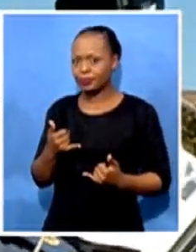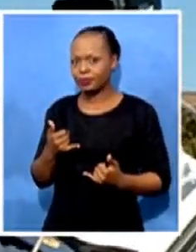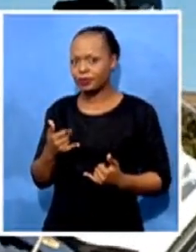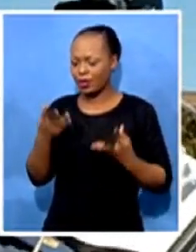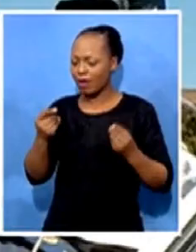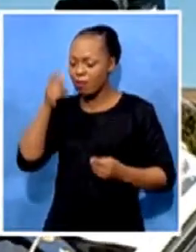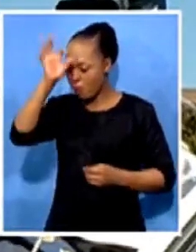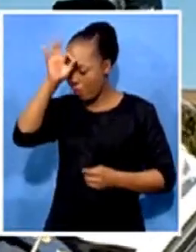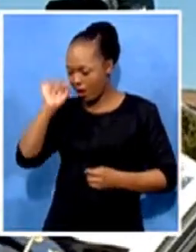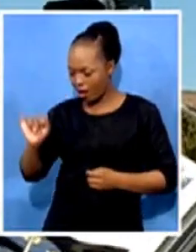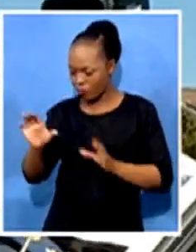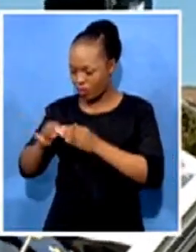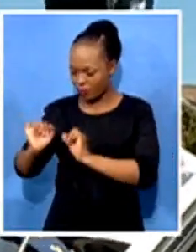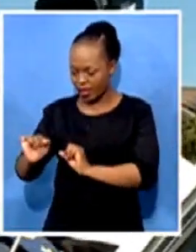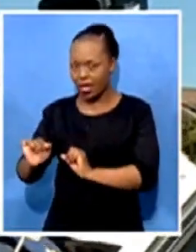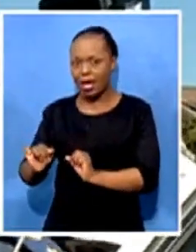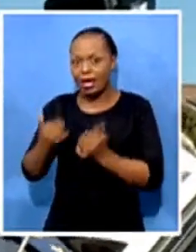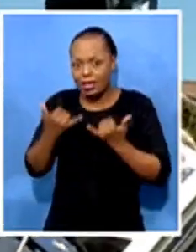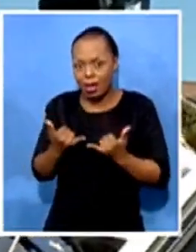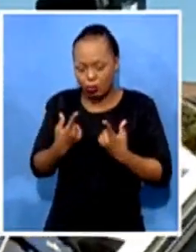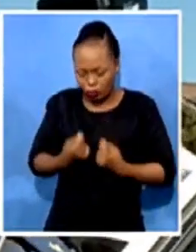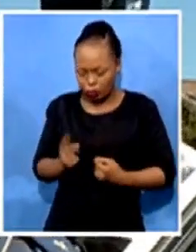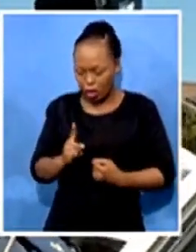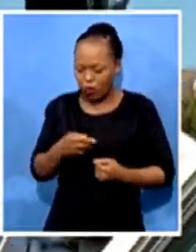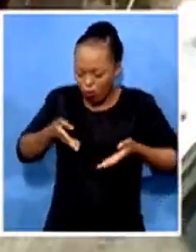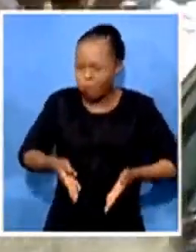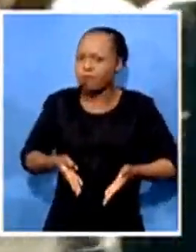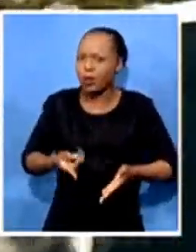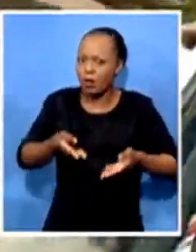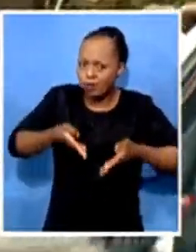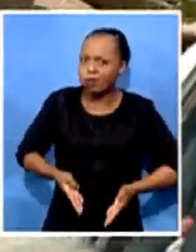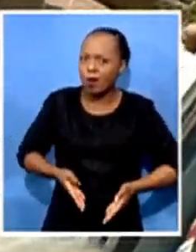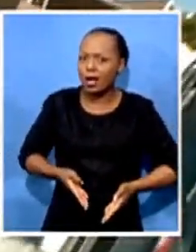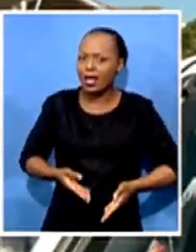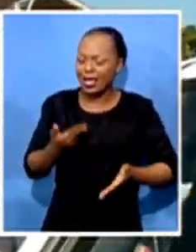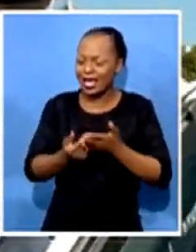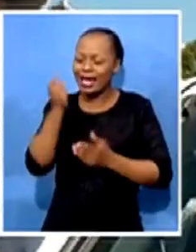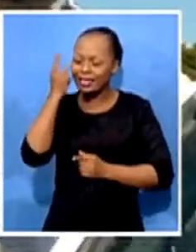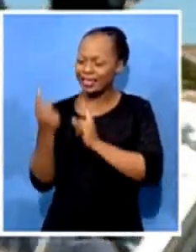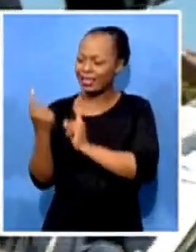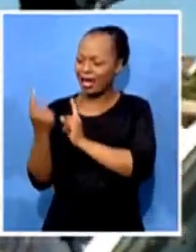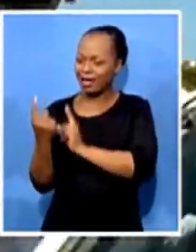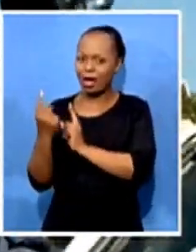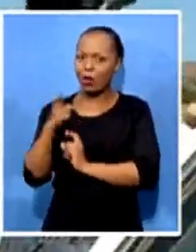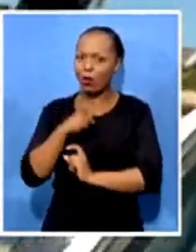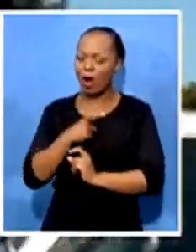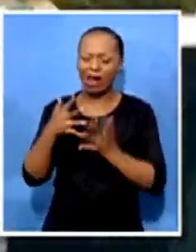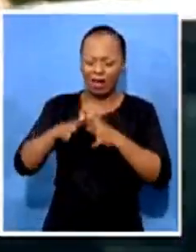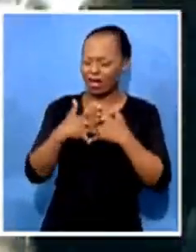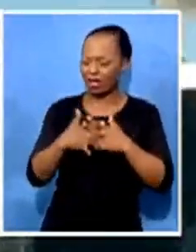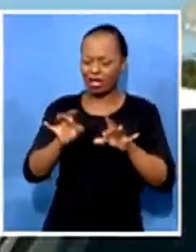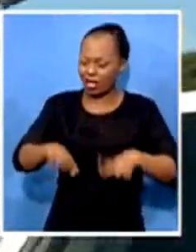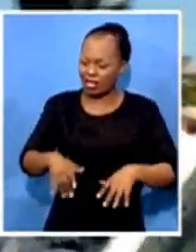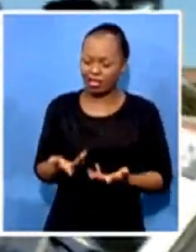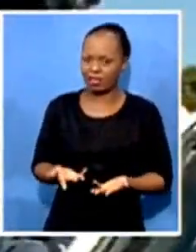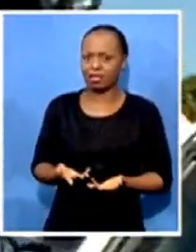we're already on the ground now. Mm. Can we try to find each other to manage the situation of the ground rather than to go back to paperwork administration? We are here